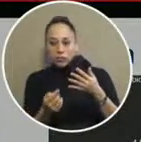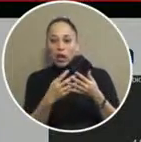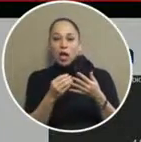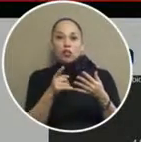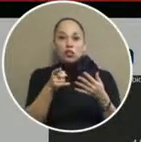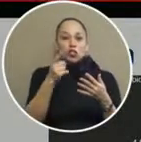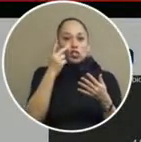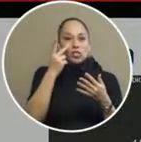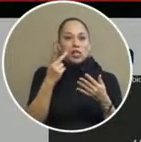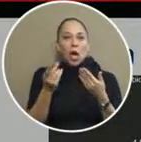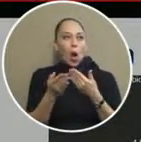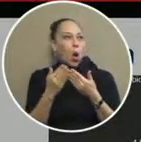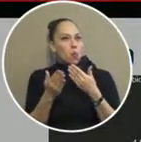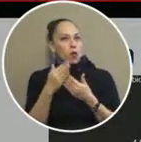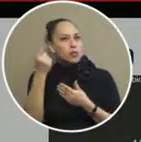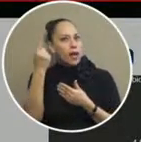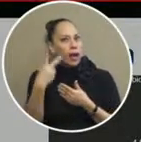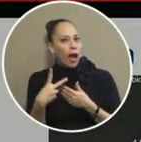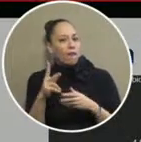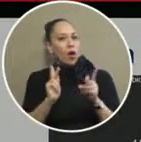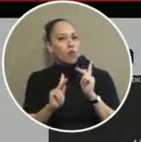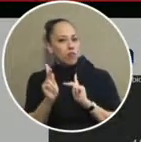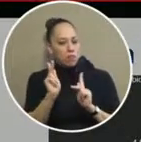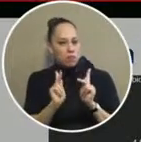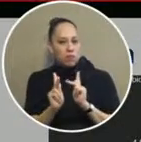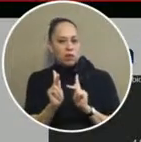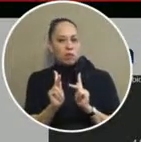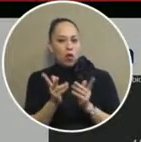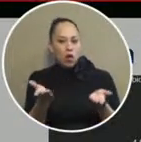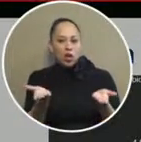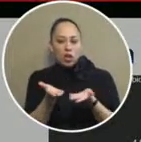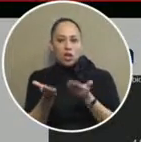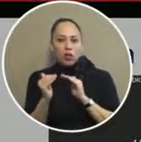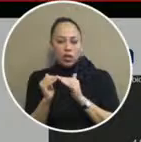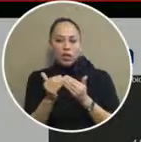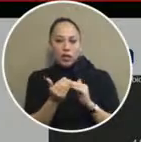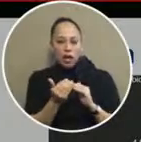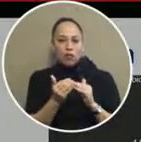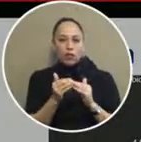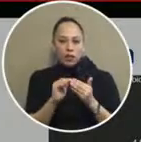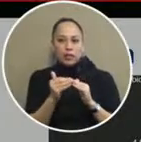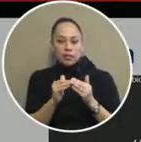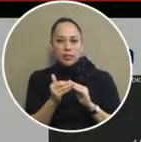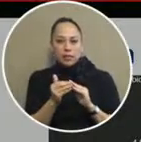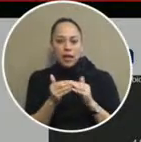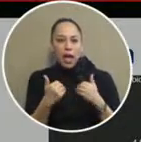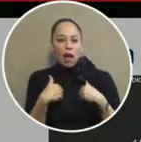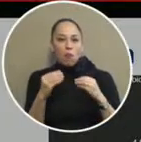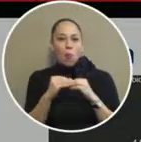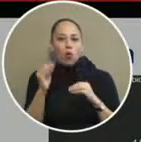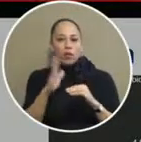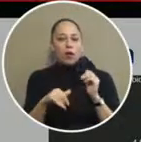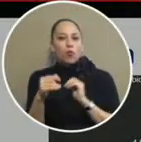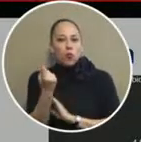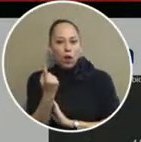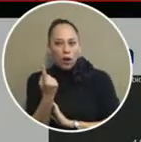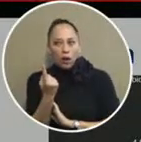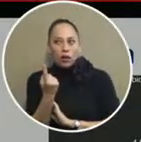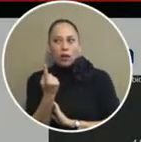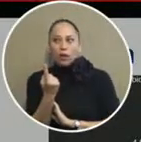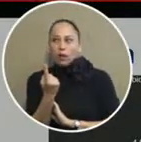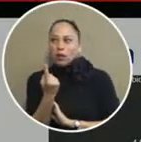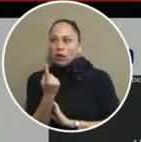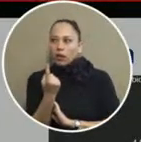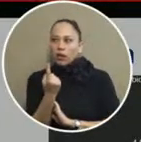we see that almost half of the population here in the county, in the city, have more than one